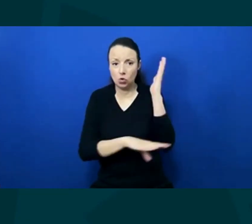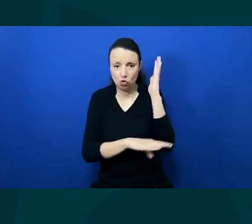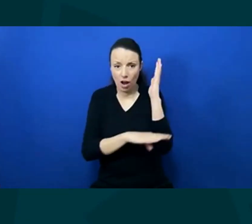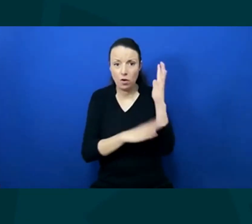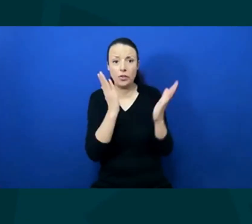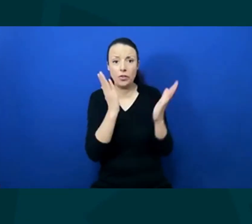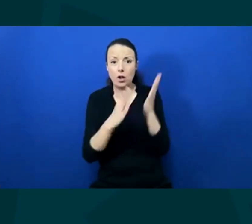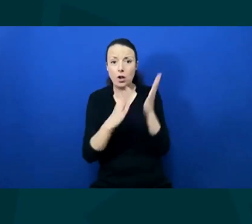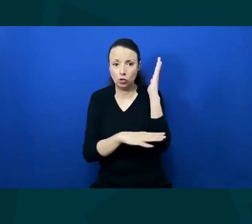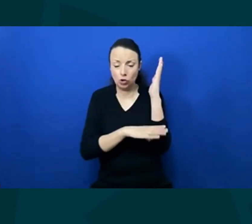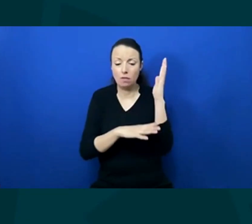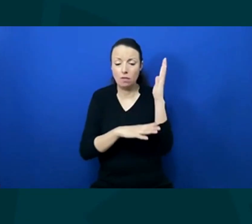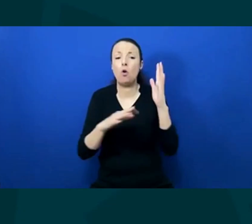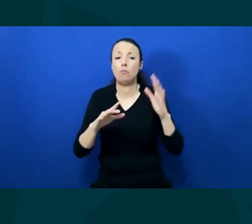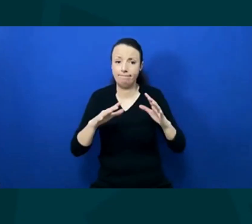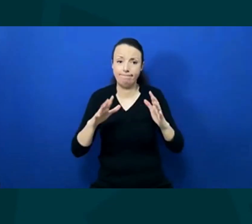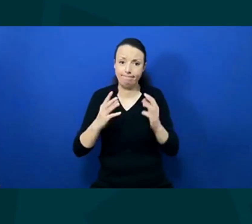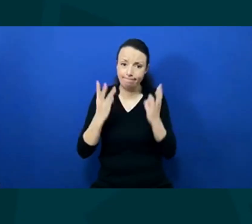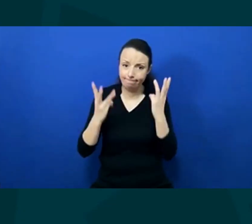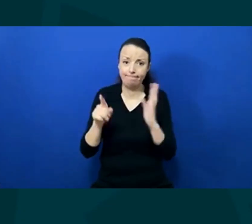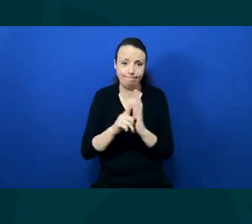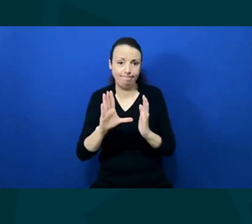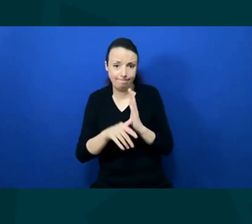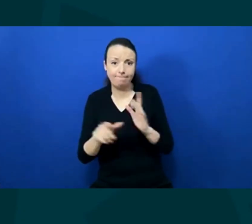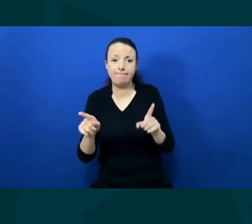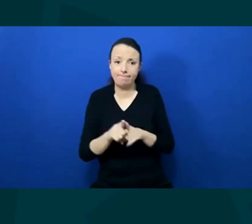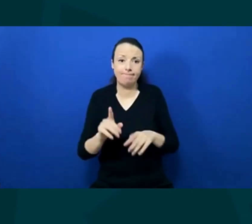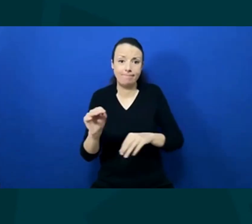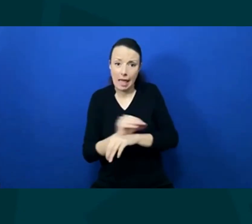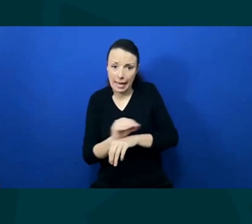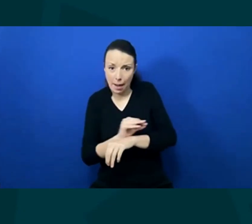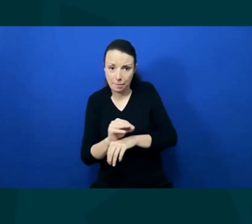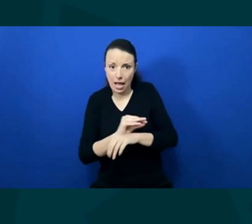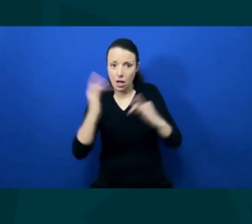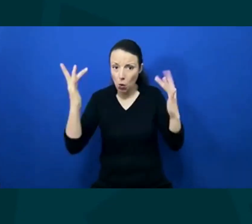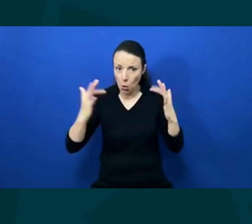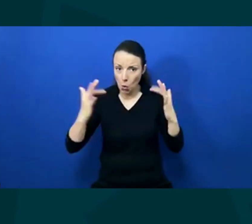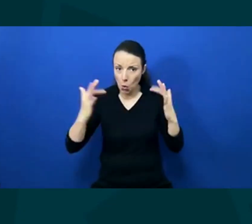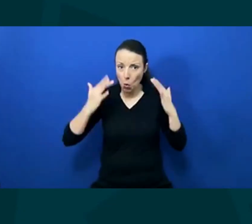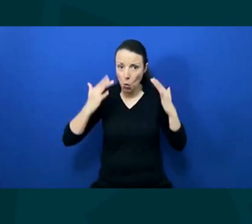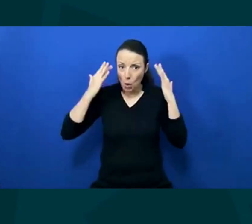was this therapeutic effect of the trees in nature, and also